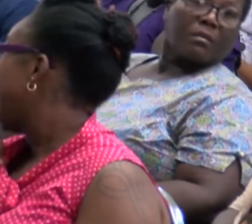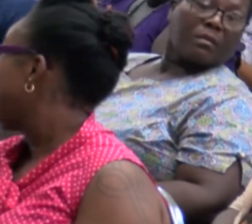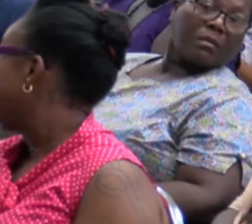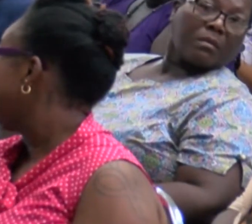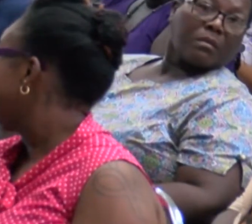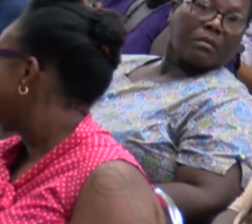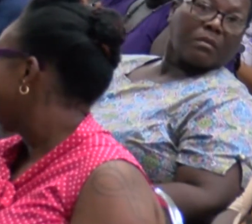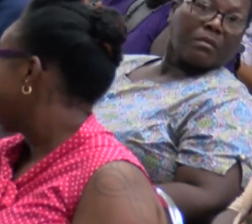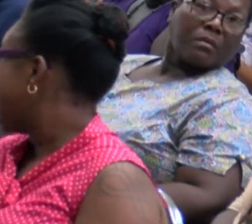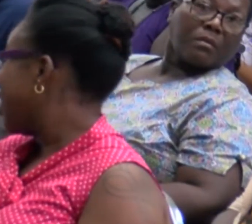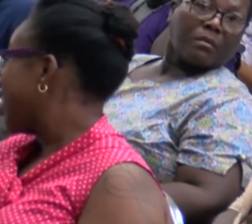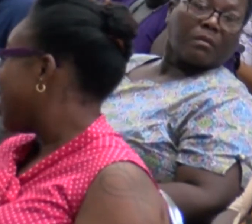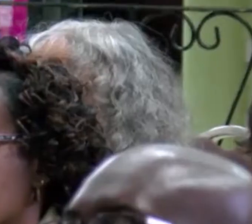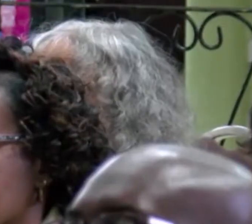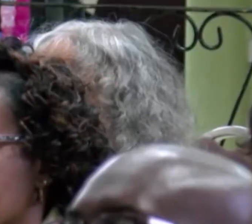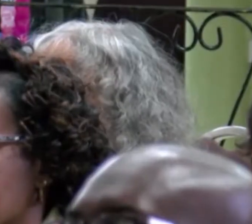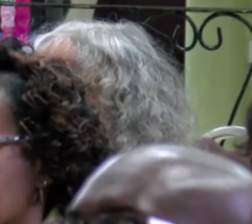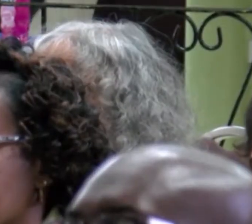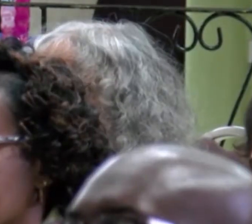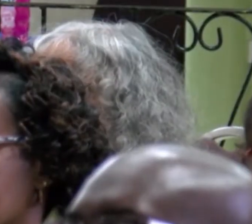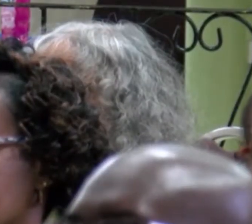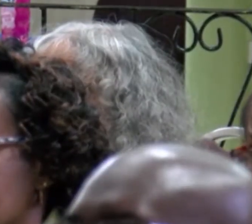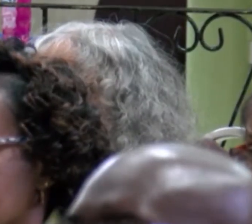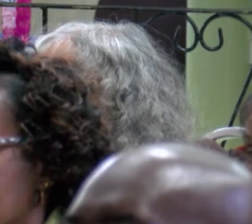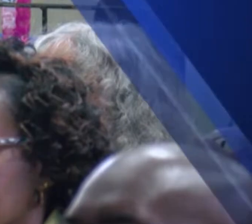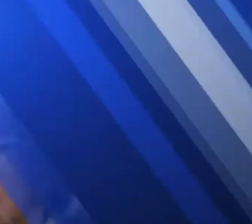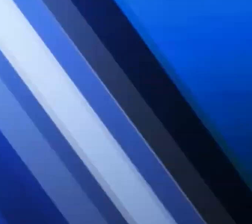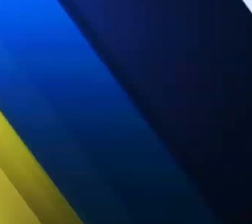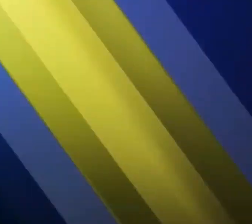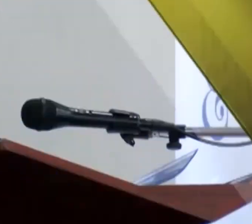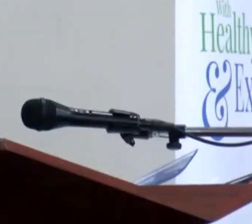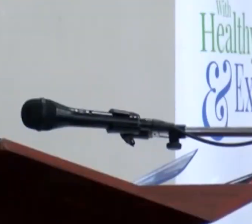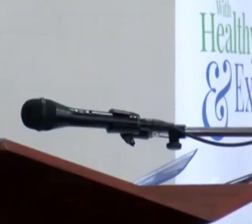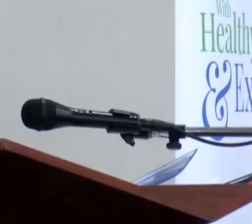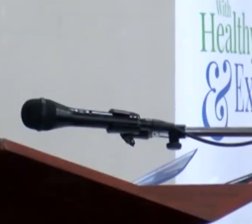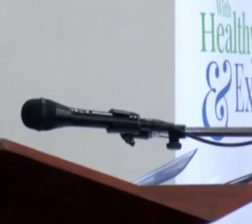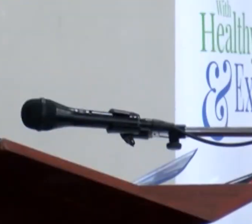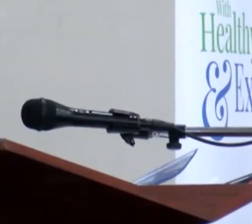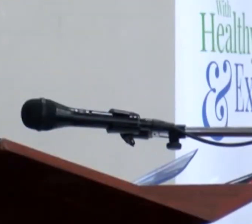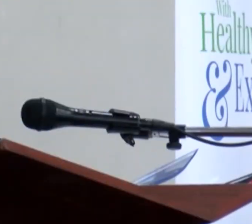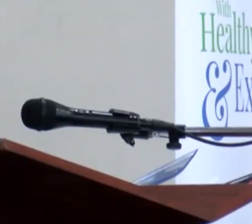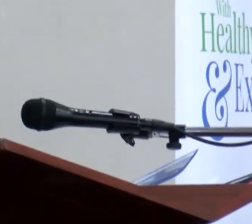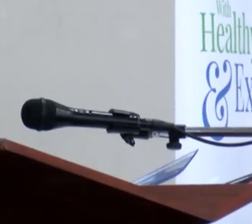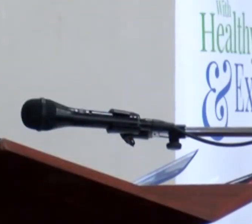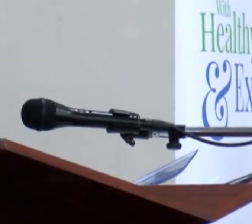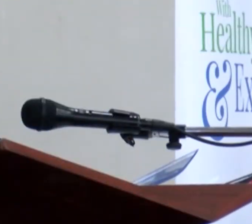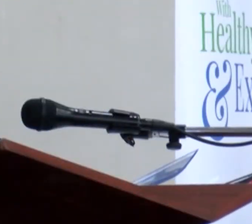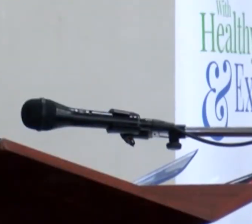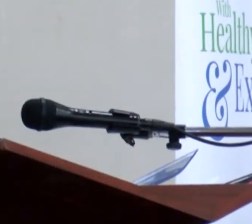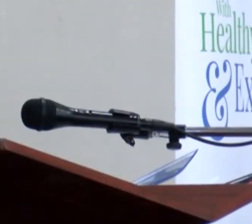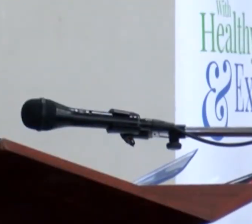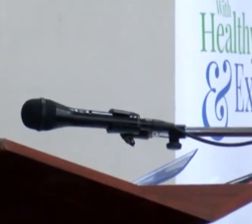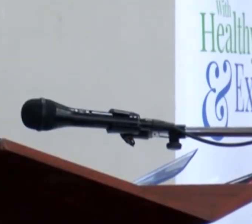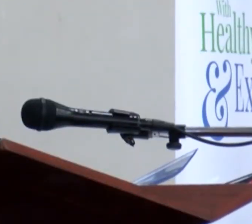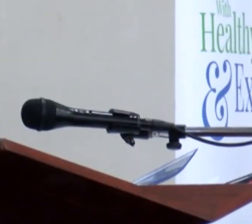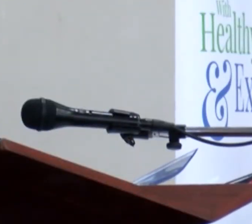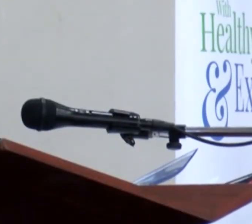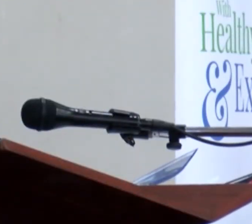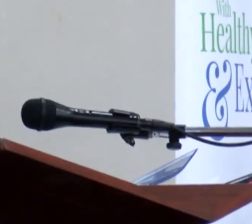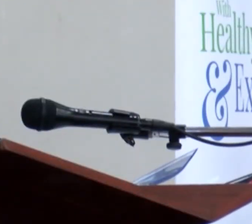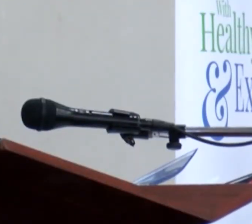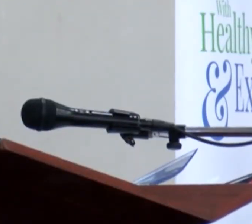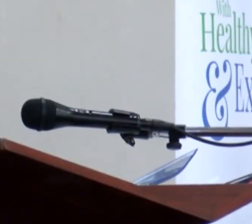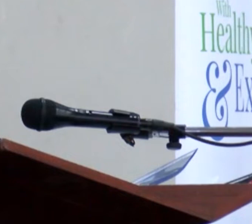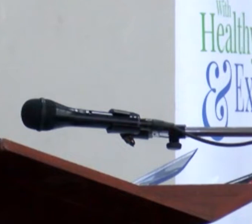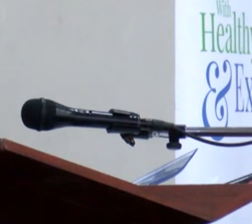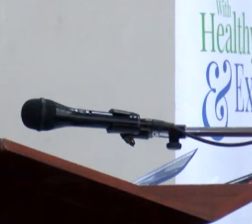Workers Union is of the view that workers must be taught how to lead healthy lives, and they must be shown